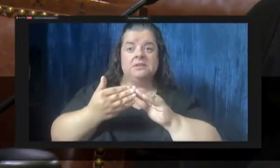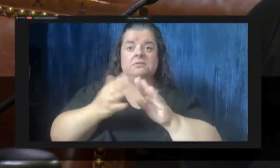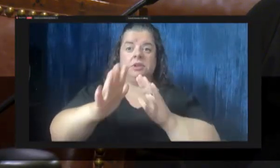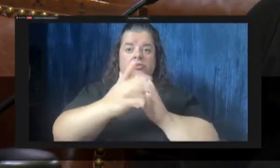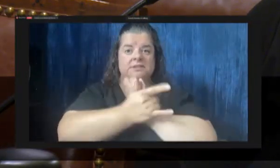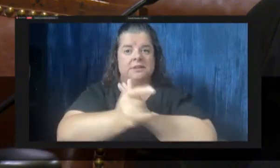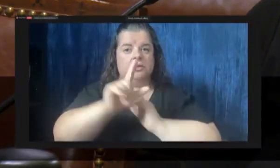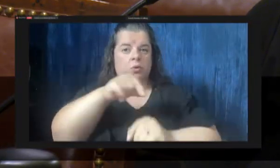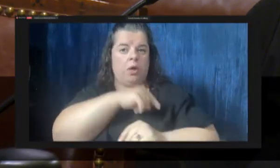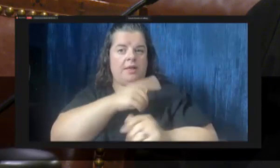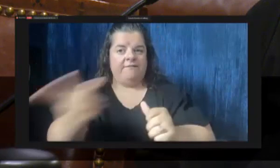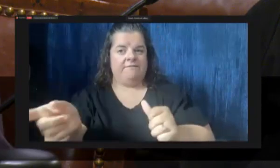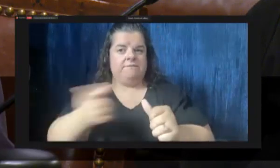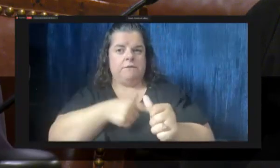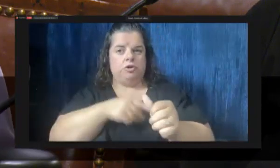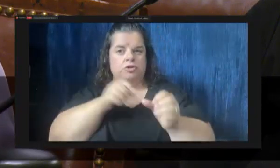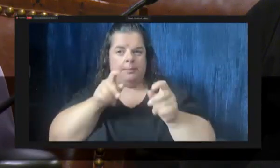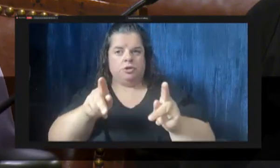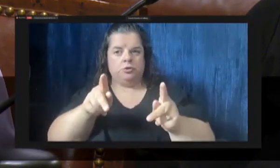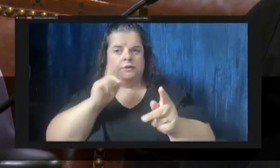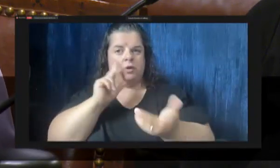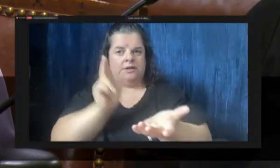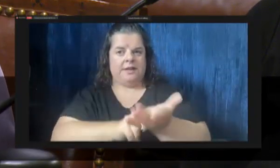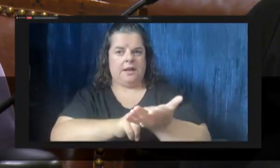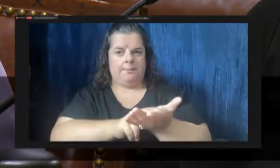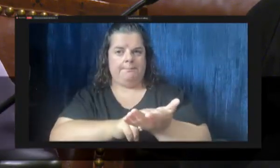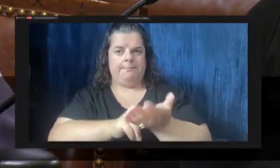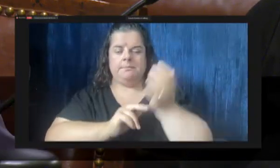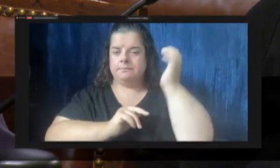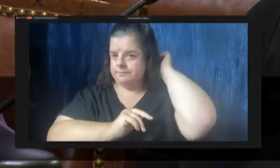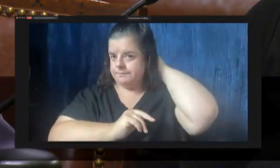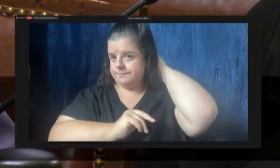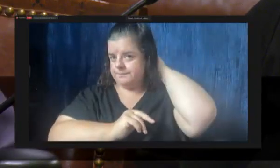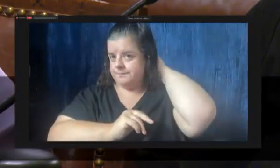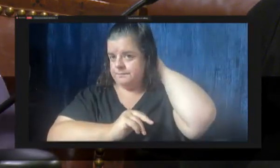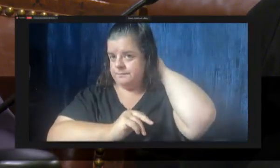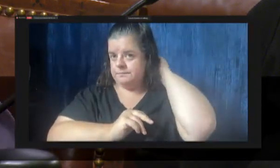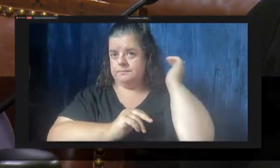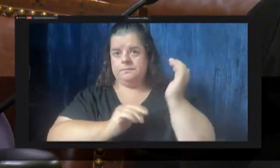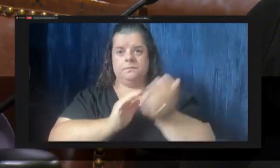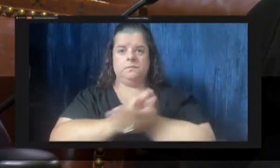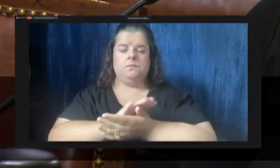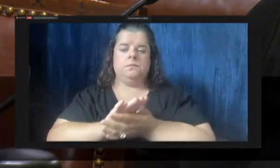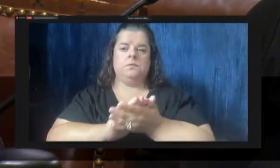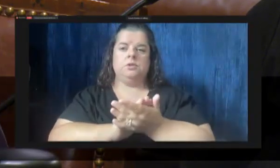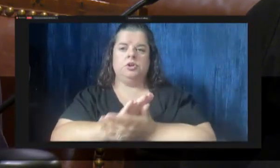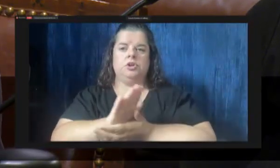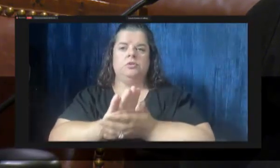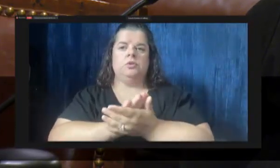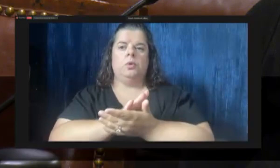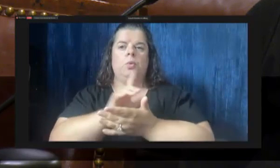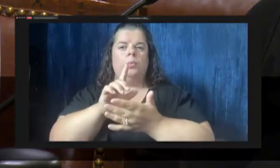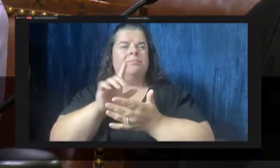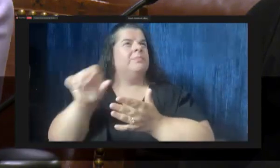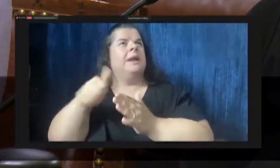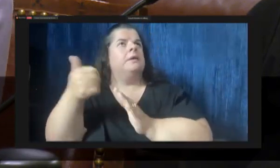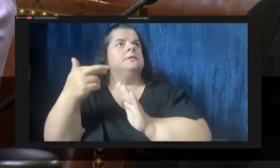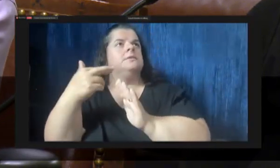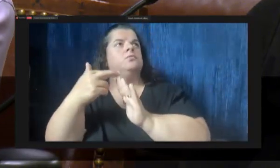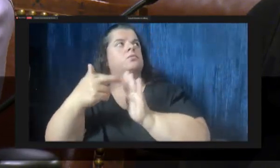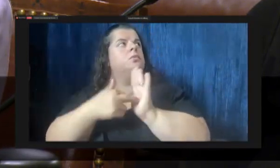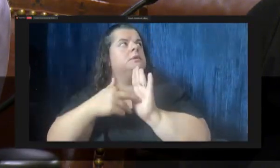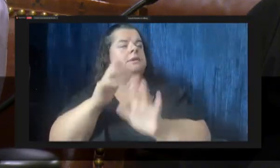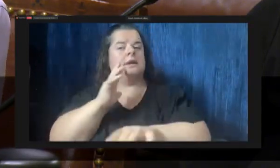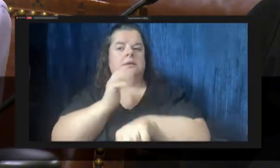first opportunity to sign up. And I'm trying to think what else was in the rules. It establishes if you're